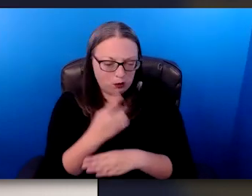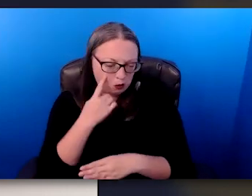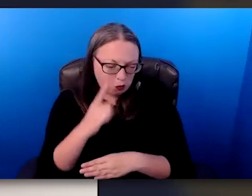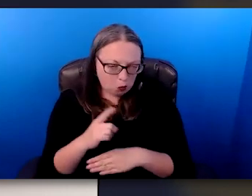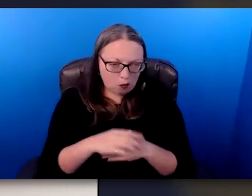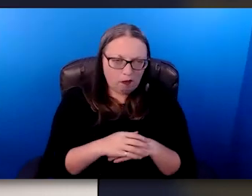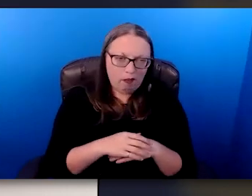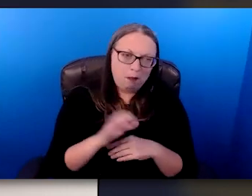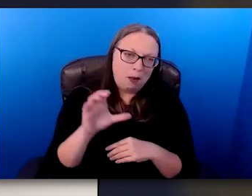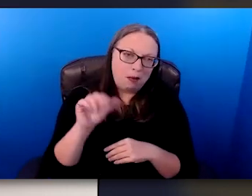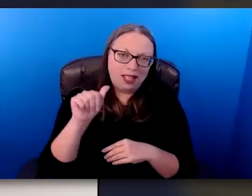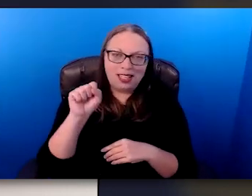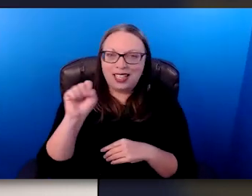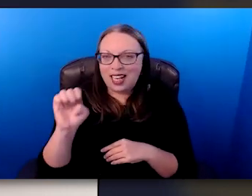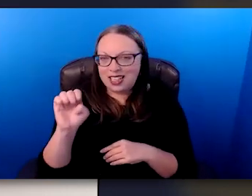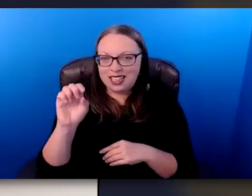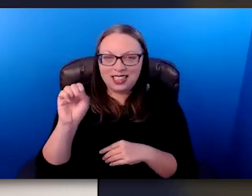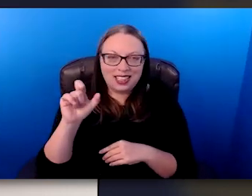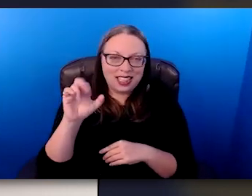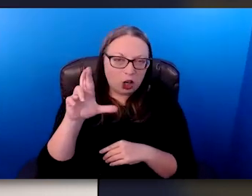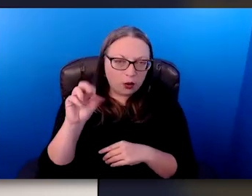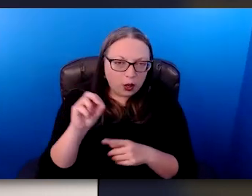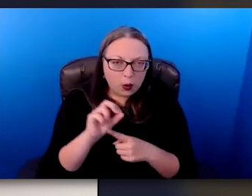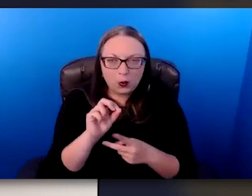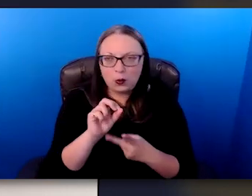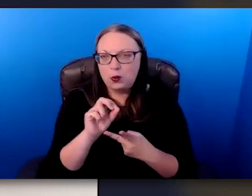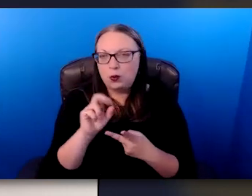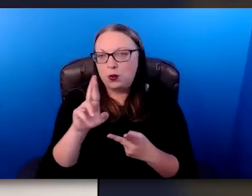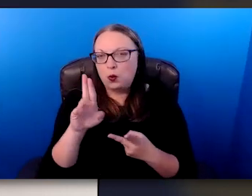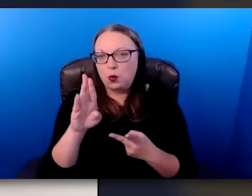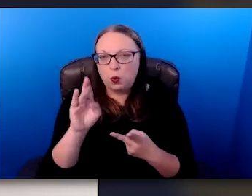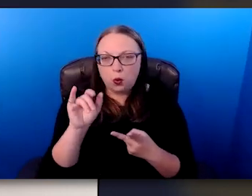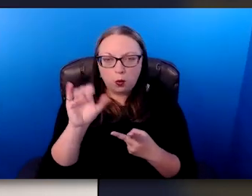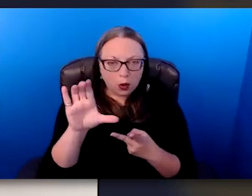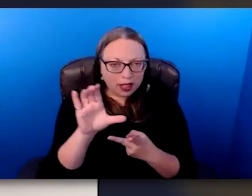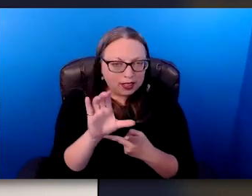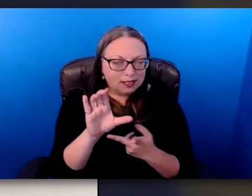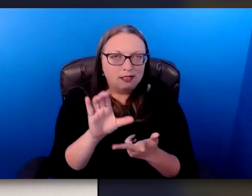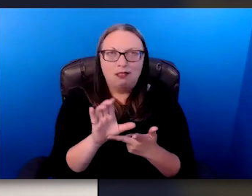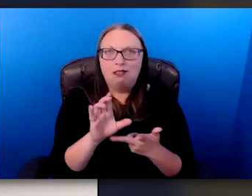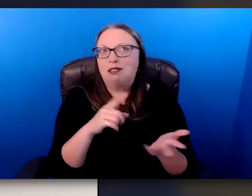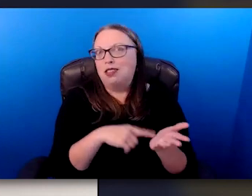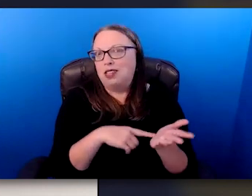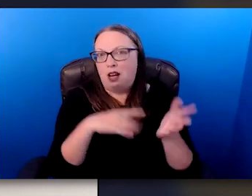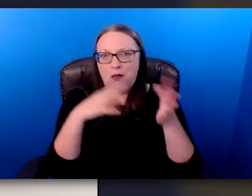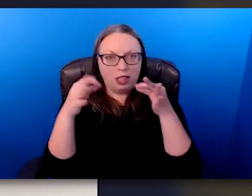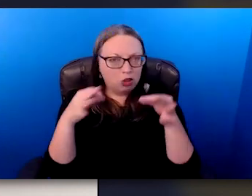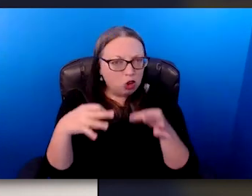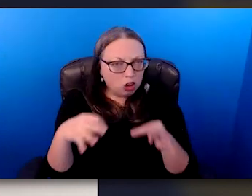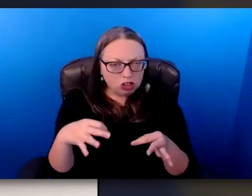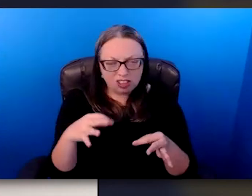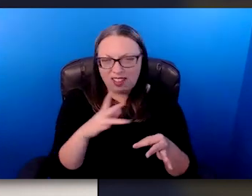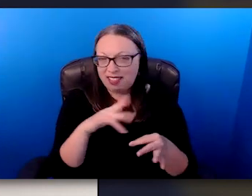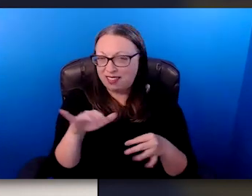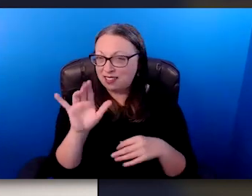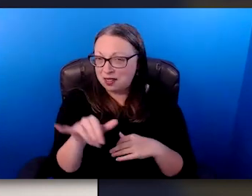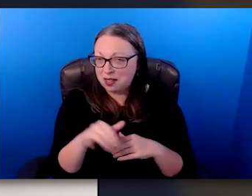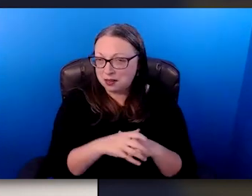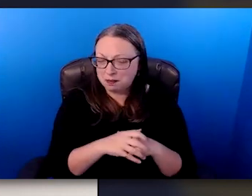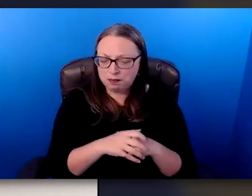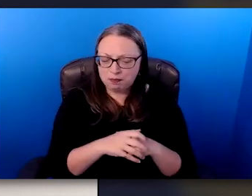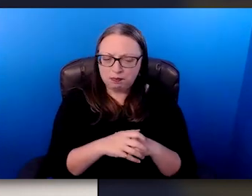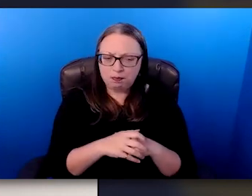case scenarios, to draft rubrics and assignment instructions and things like that. And there's one example